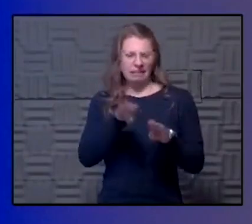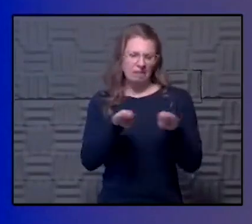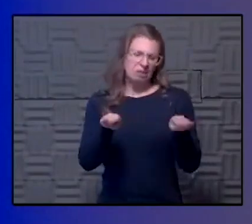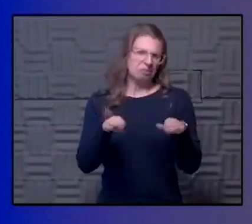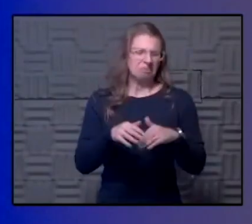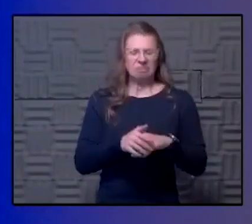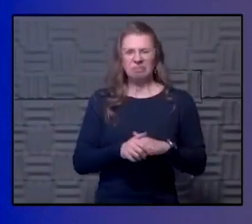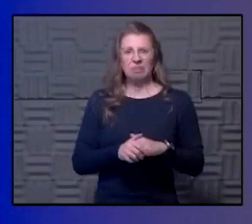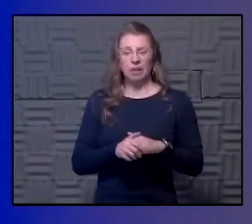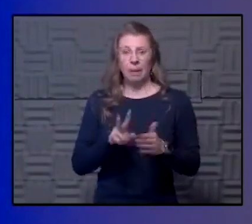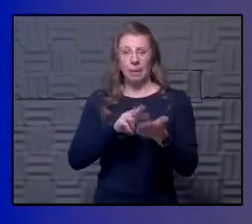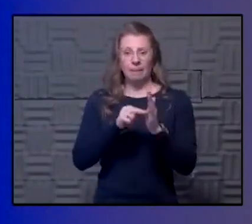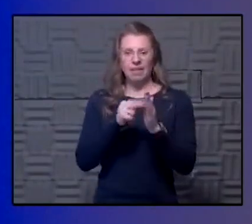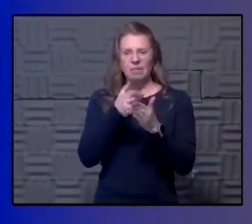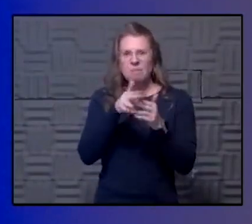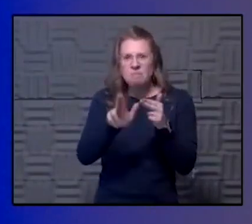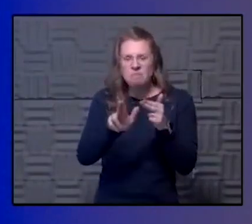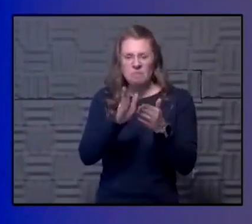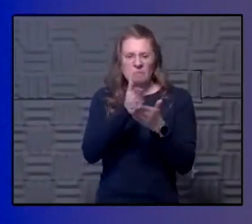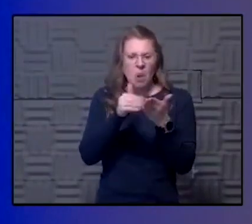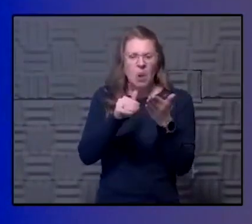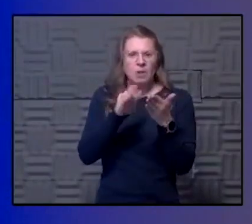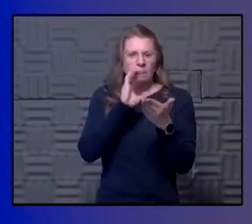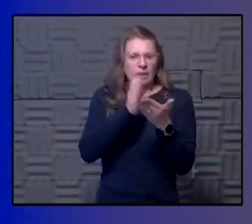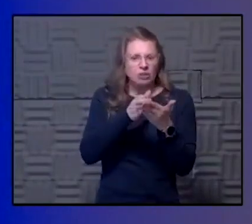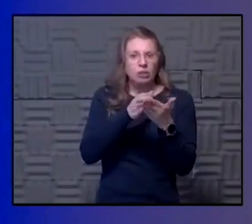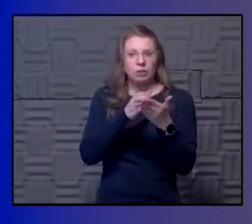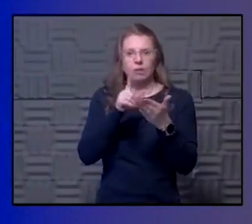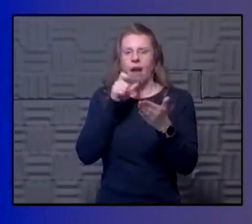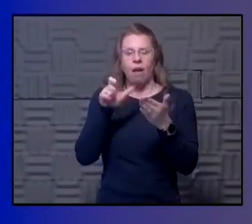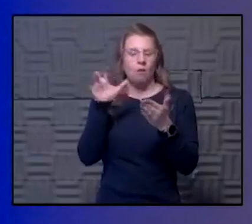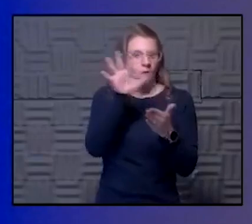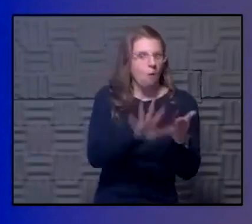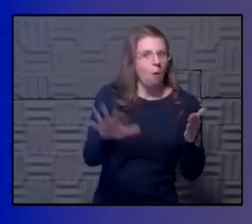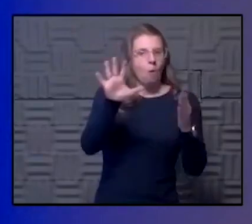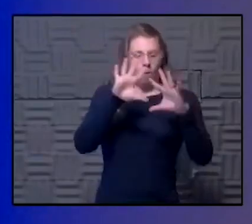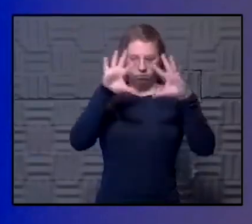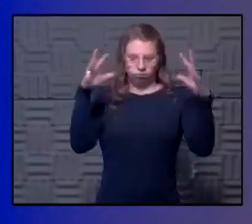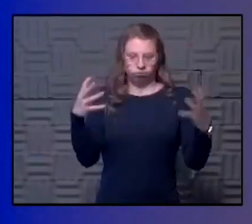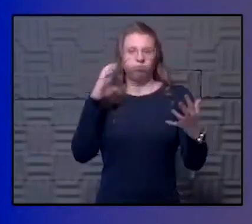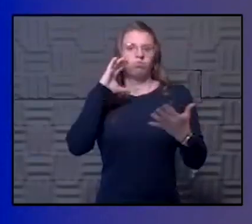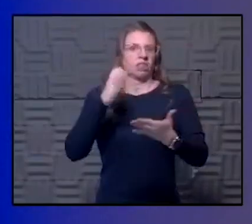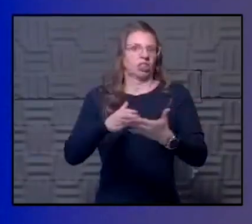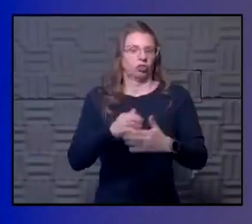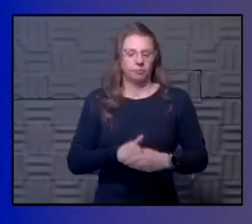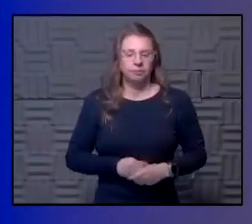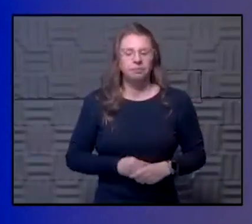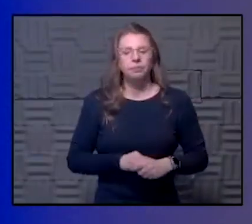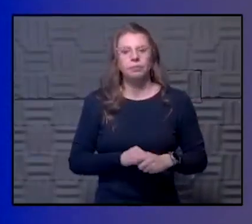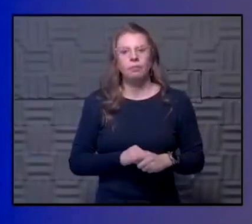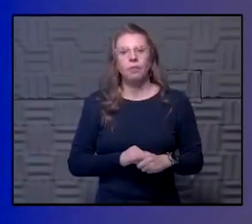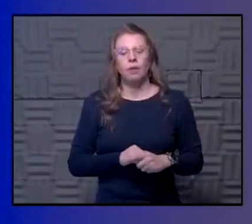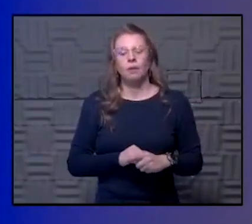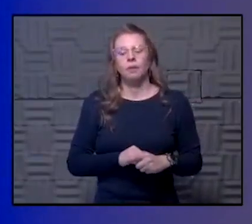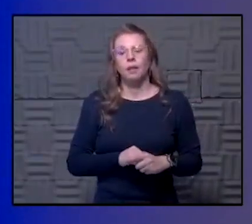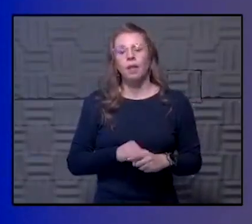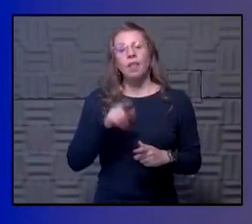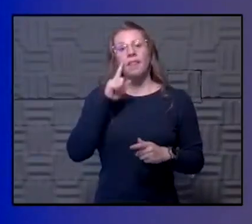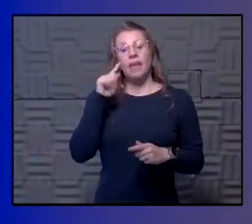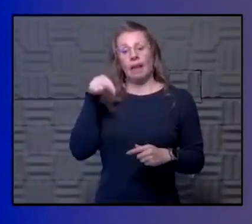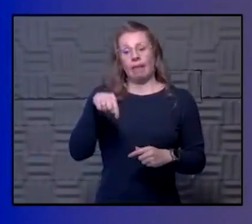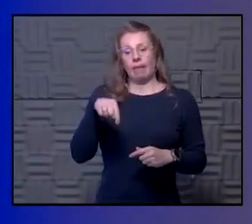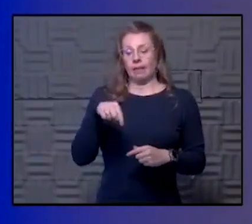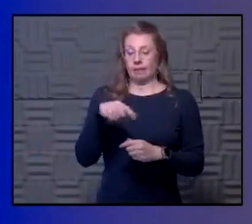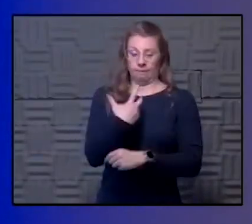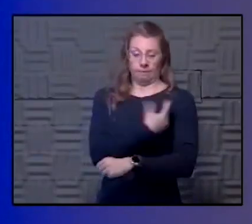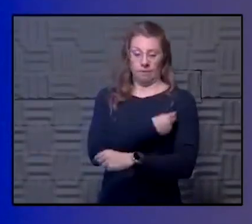give the whole picture of what is your level of immunity to coronavirus. What we do think is that these vaccines,